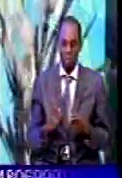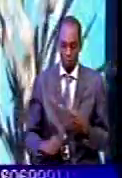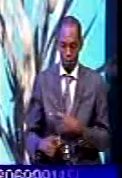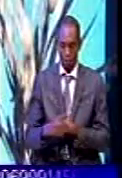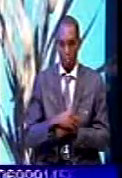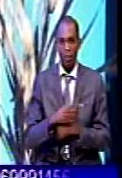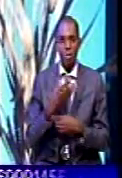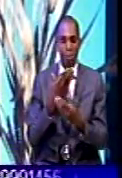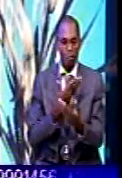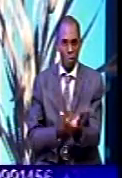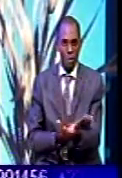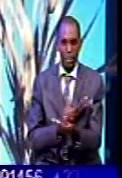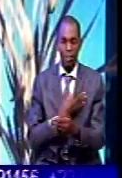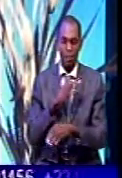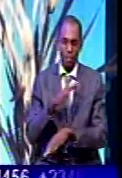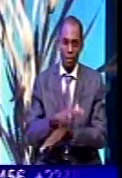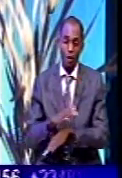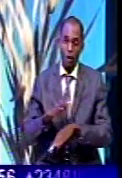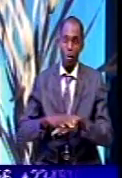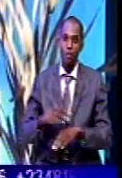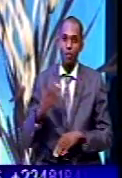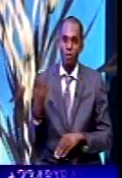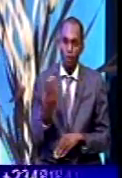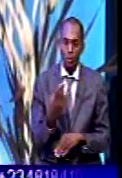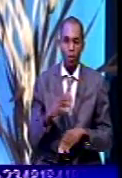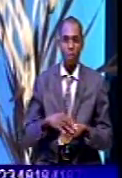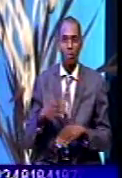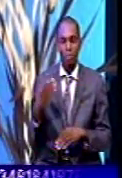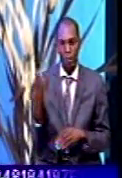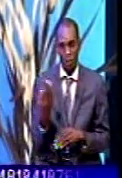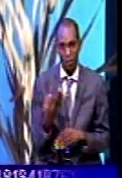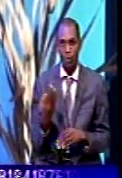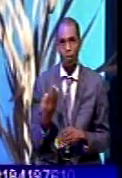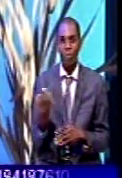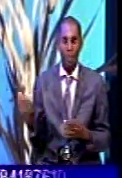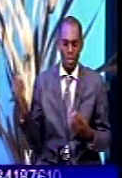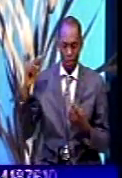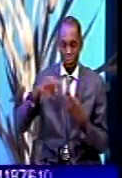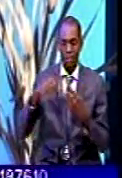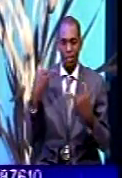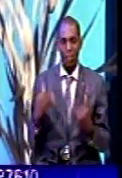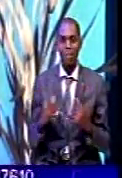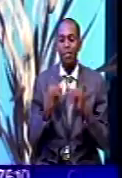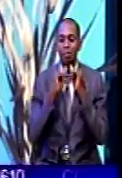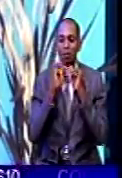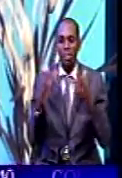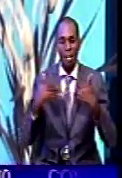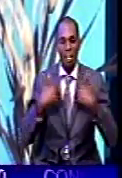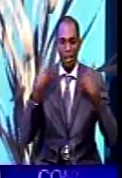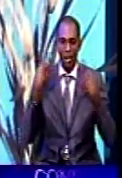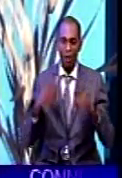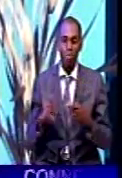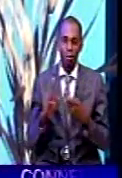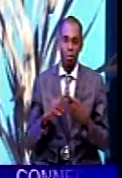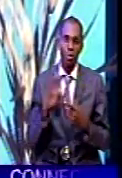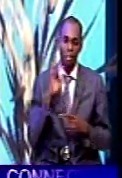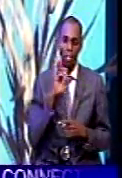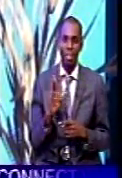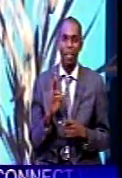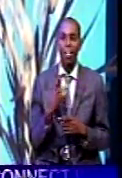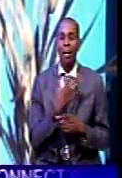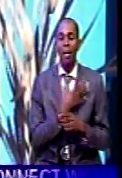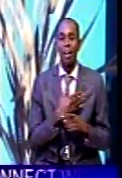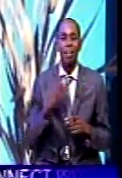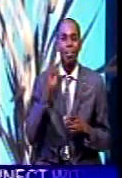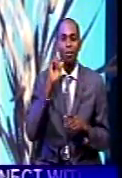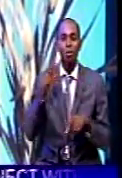The Lord who did it for her will do it for you. In fact, has done it for you. I can hear